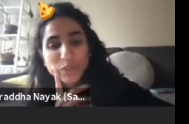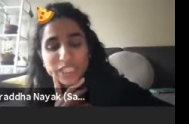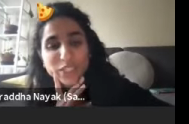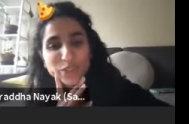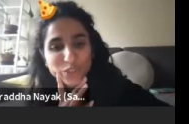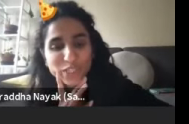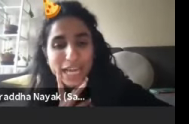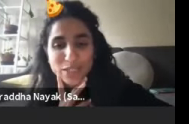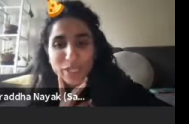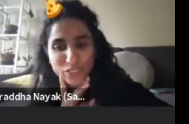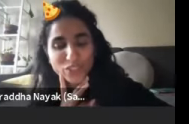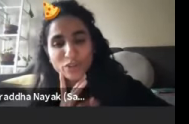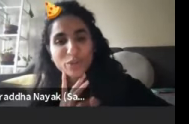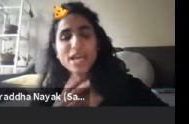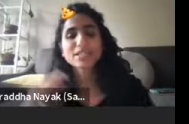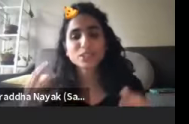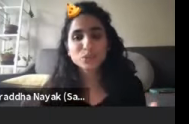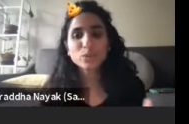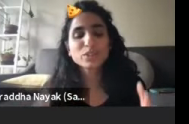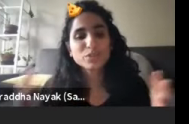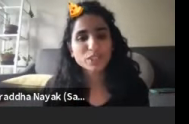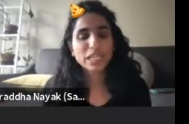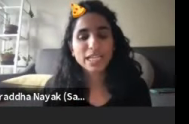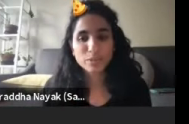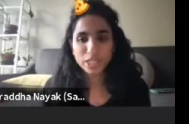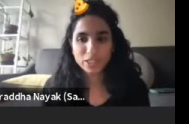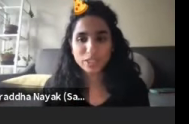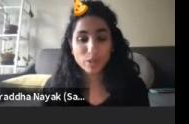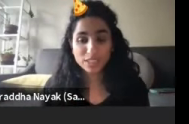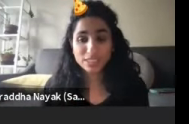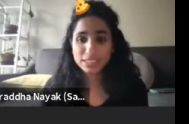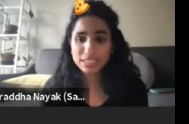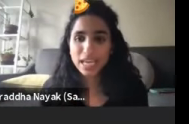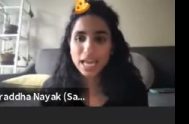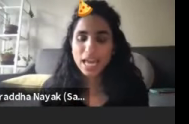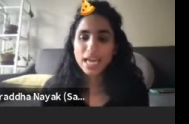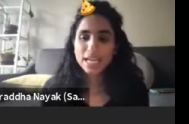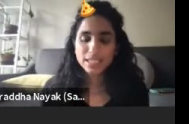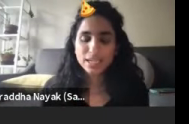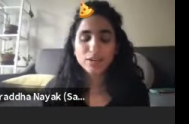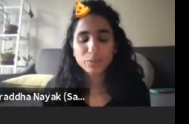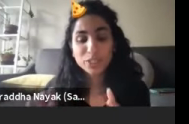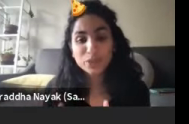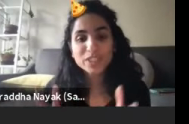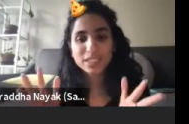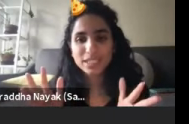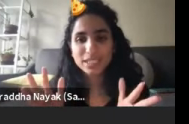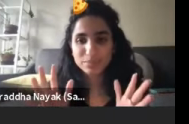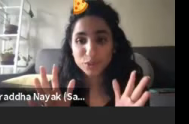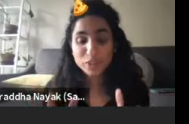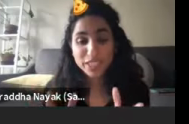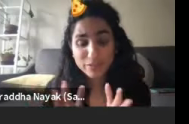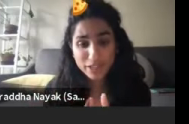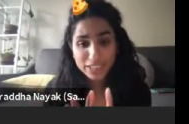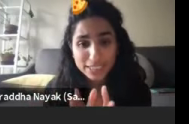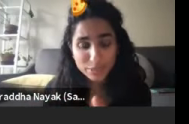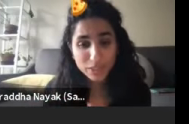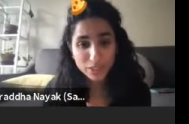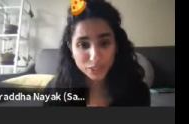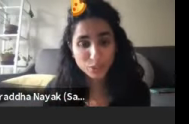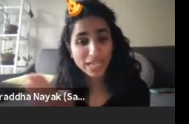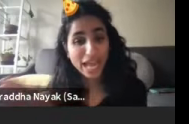we mostly use 3D animation software as a tool to visualize molecular processes. And we use tools that are